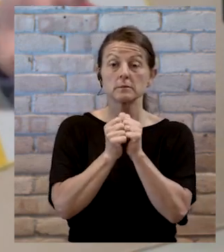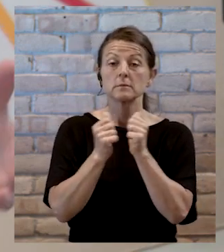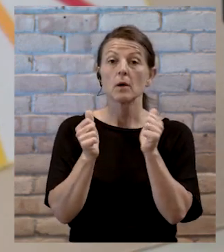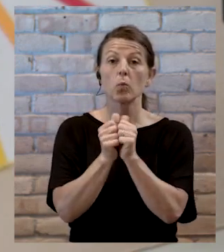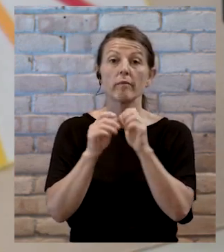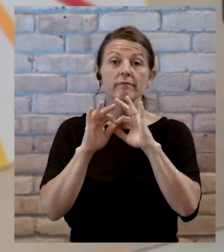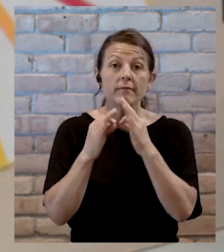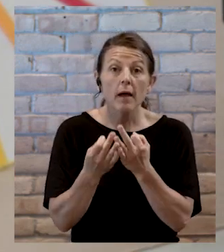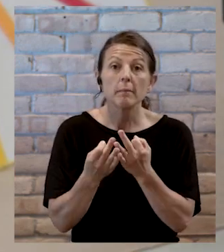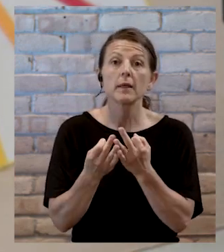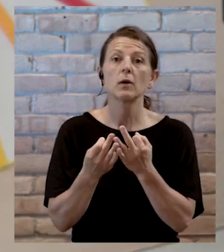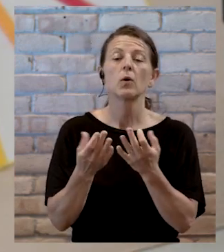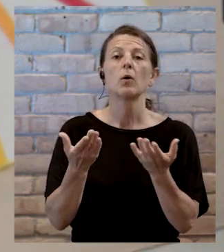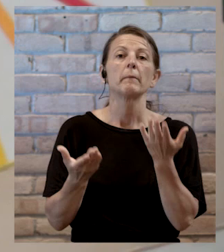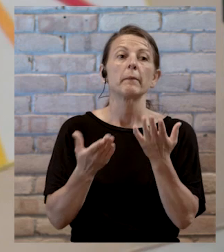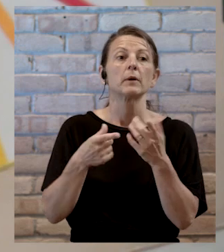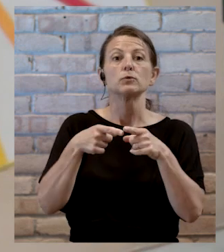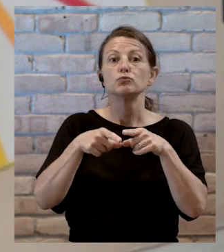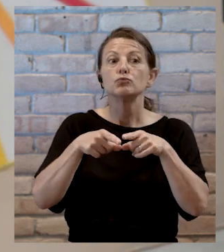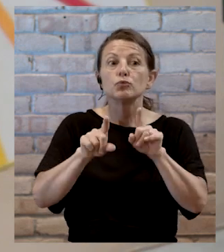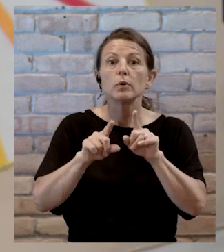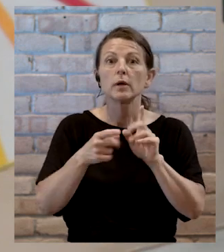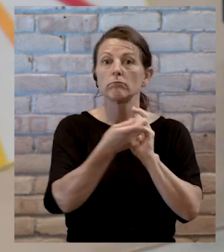at a devotion time, at dinner.